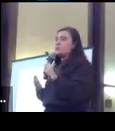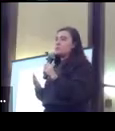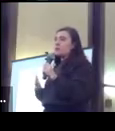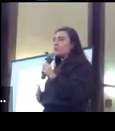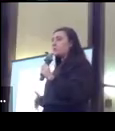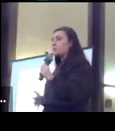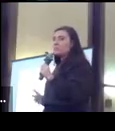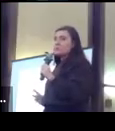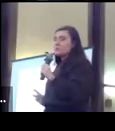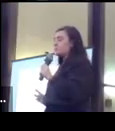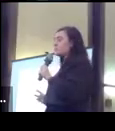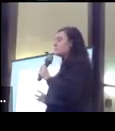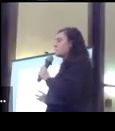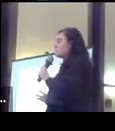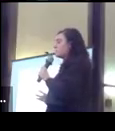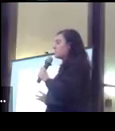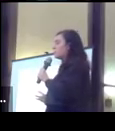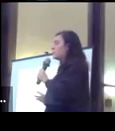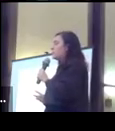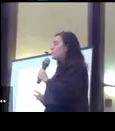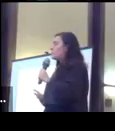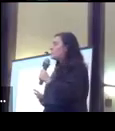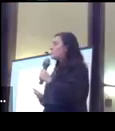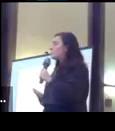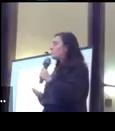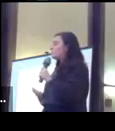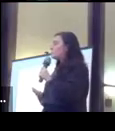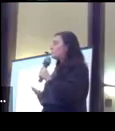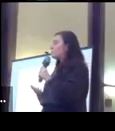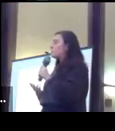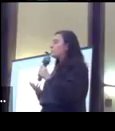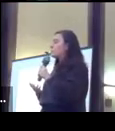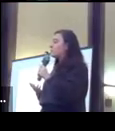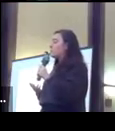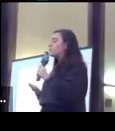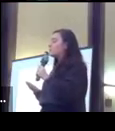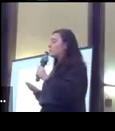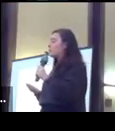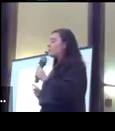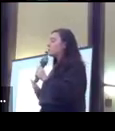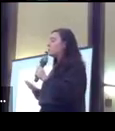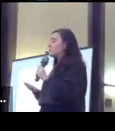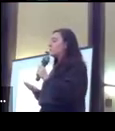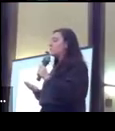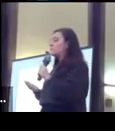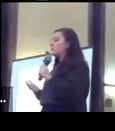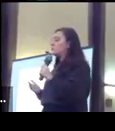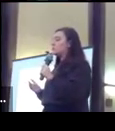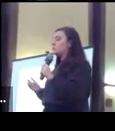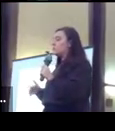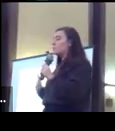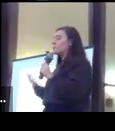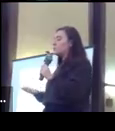space for a smaller neighborhood-based business, that sort of thing. So really, also identify some